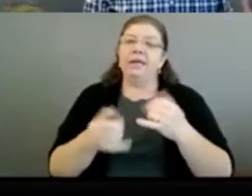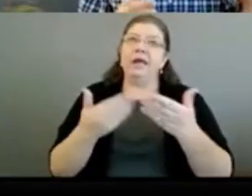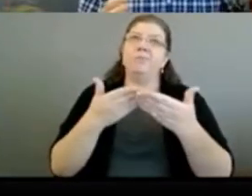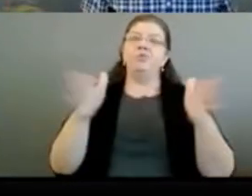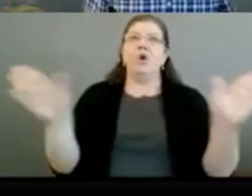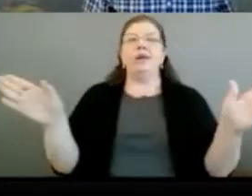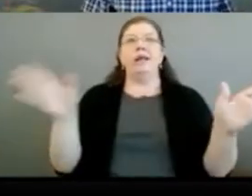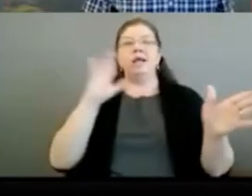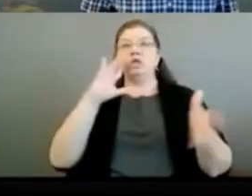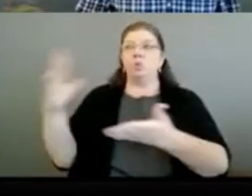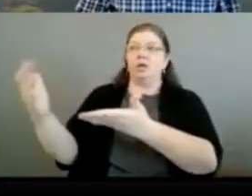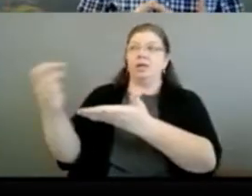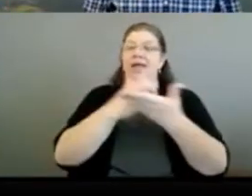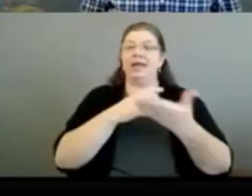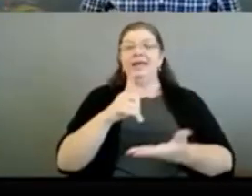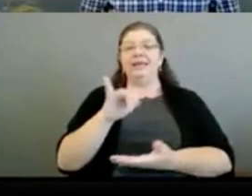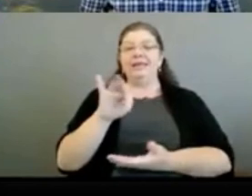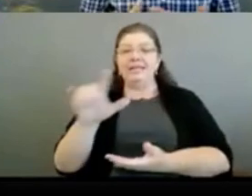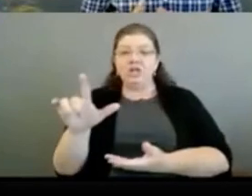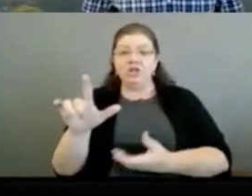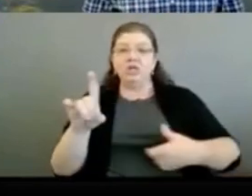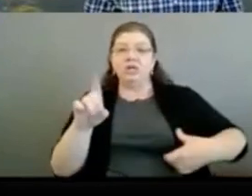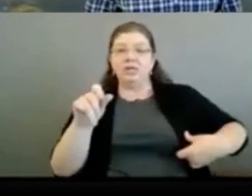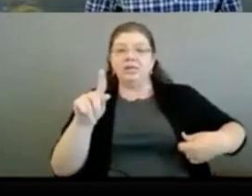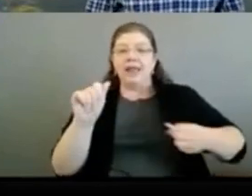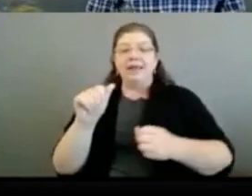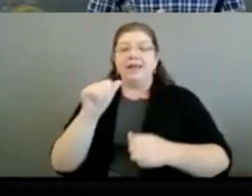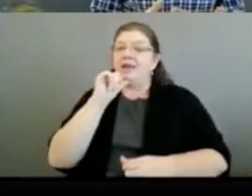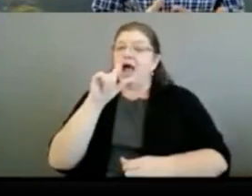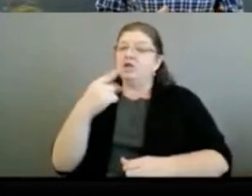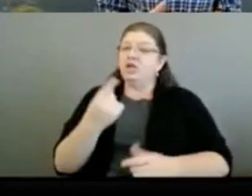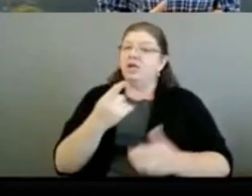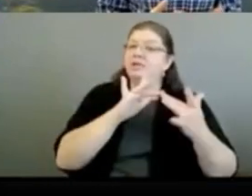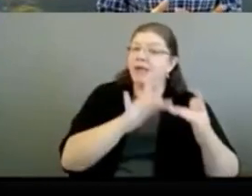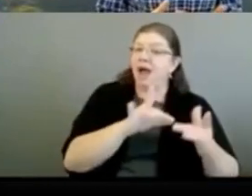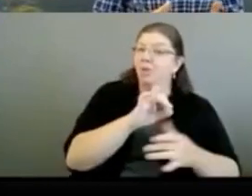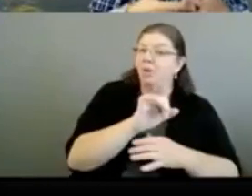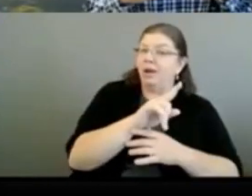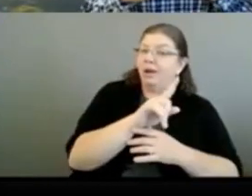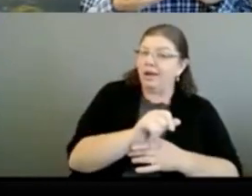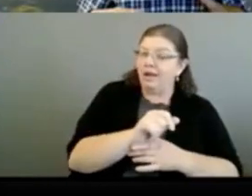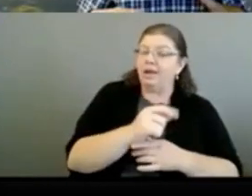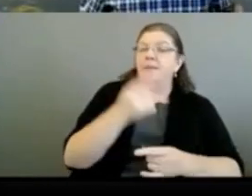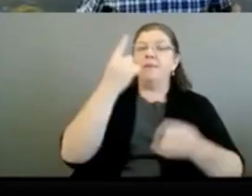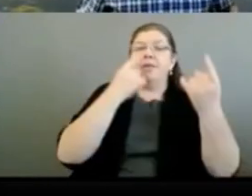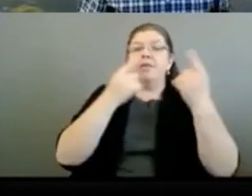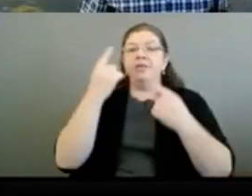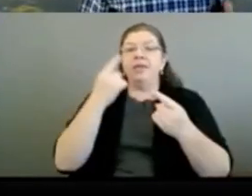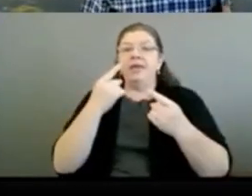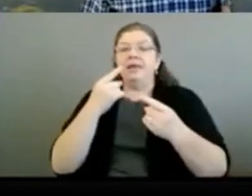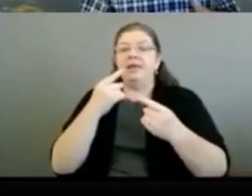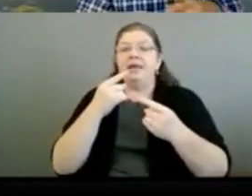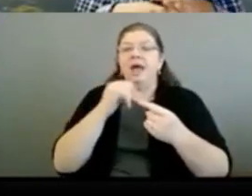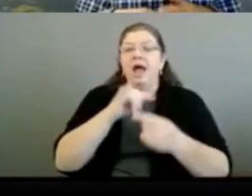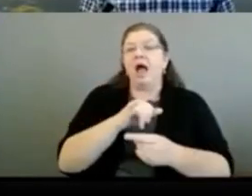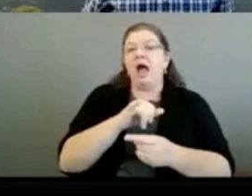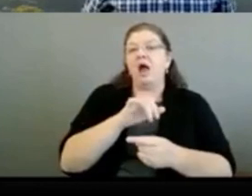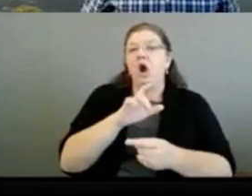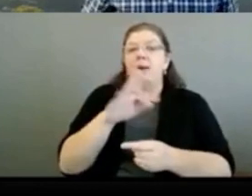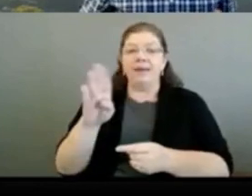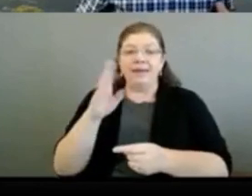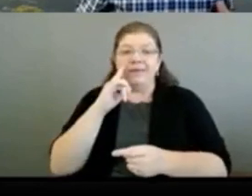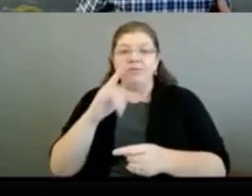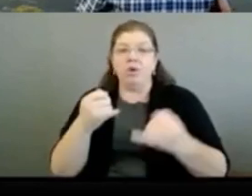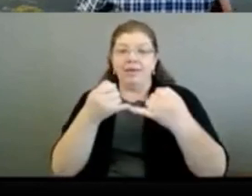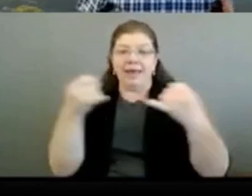as we're collecting digital data, this doesn't just apply to network data, but think kind of as IRB guidelines as the